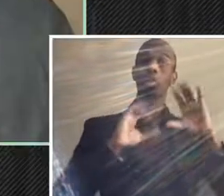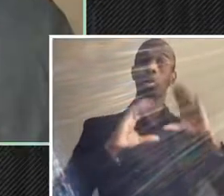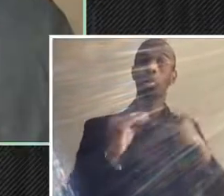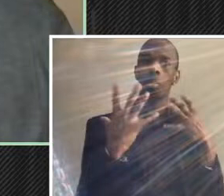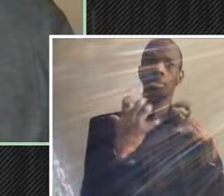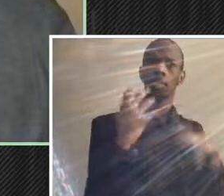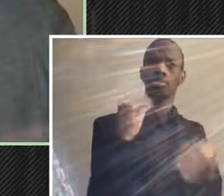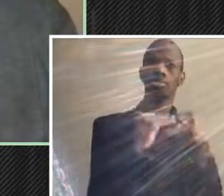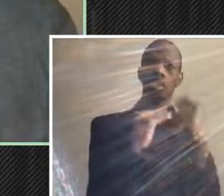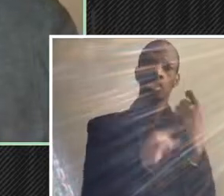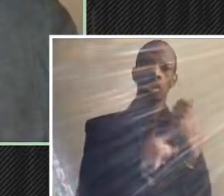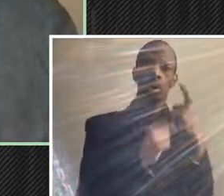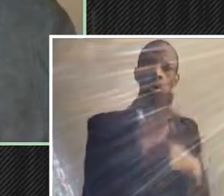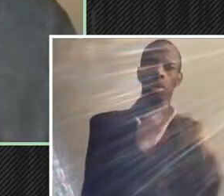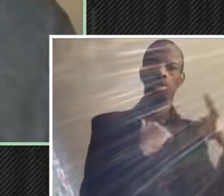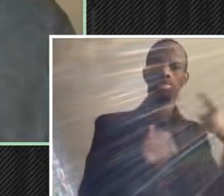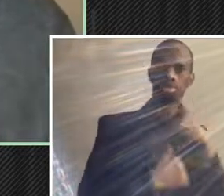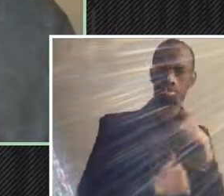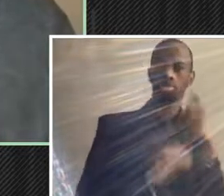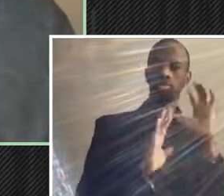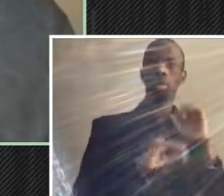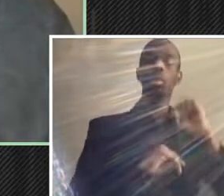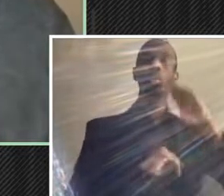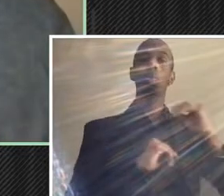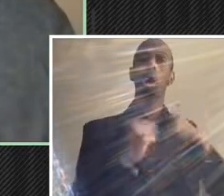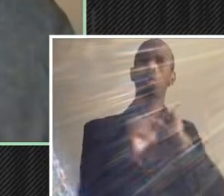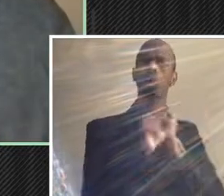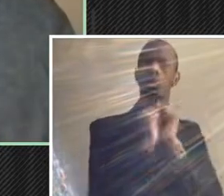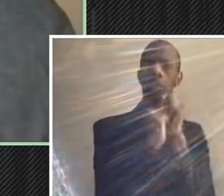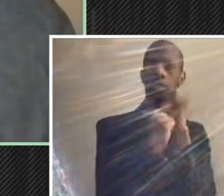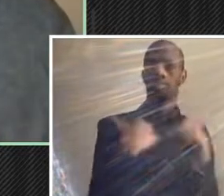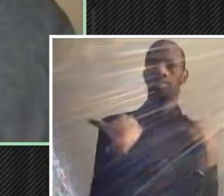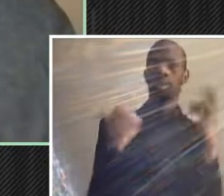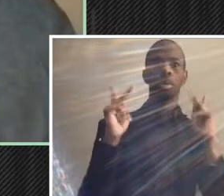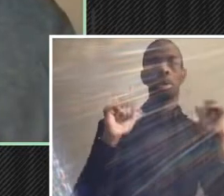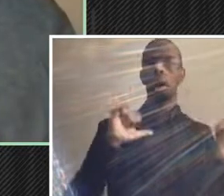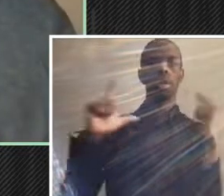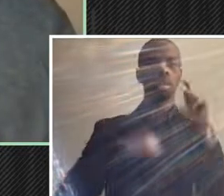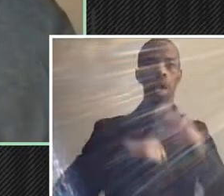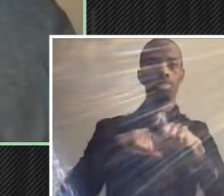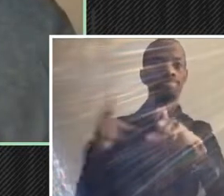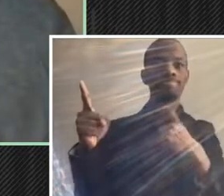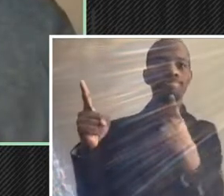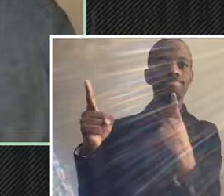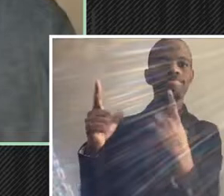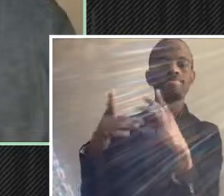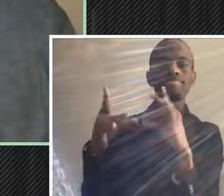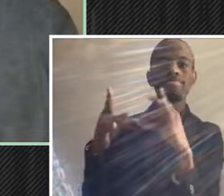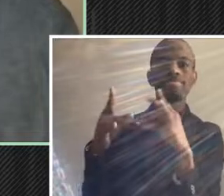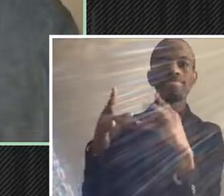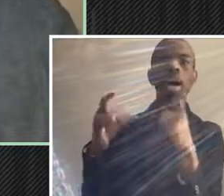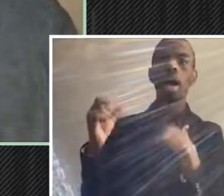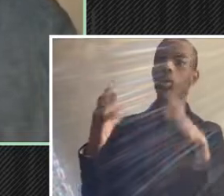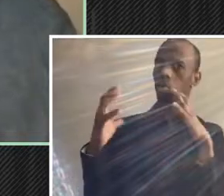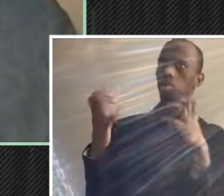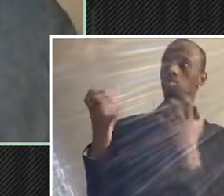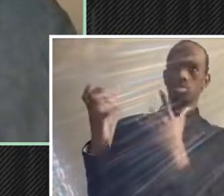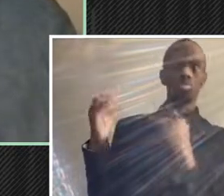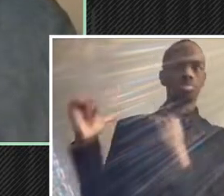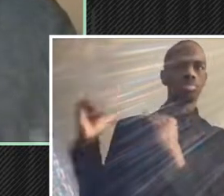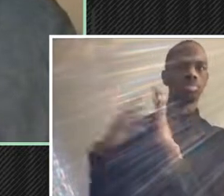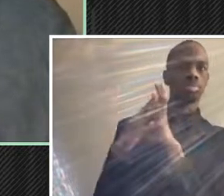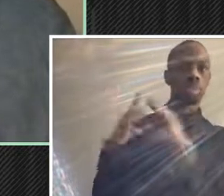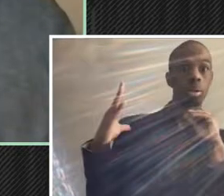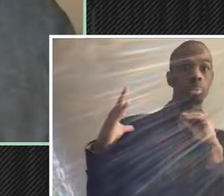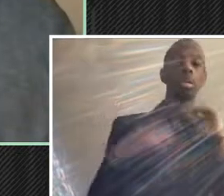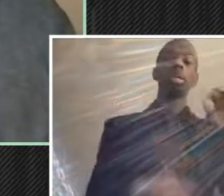think I work with young people. The young people say it all the time, so I will say it on their behalf, that, you know, Gen Z is not here to save